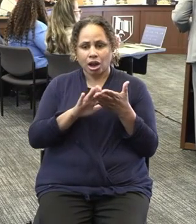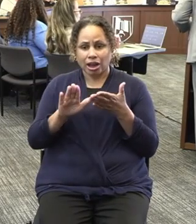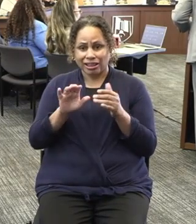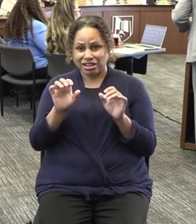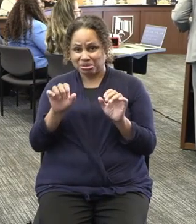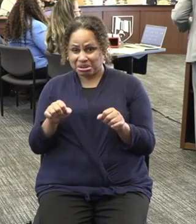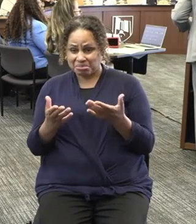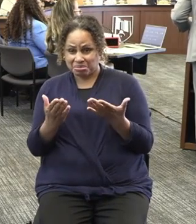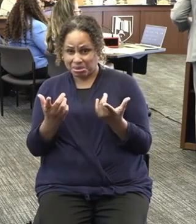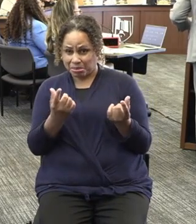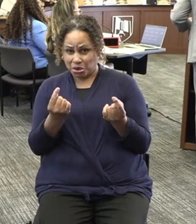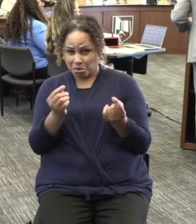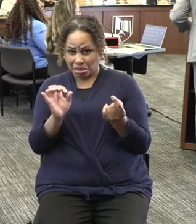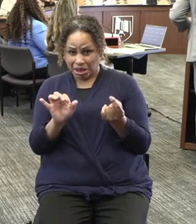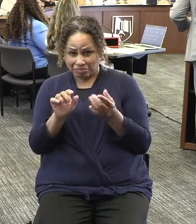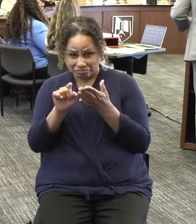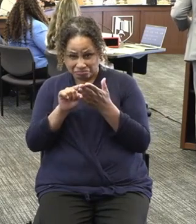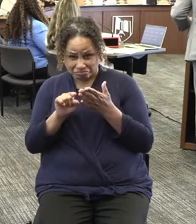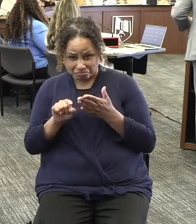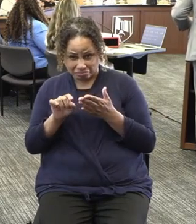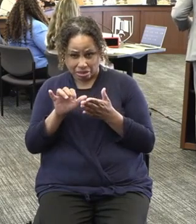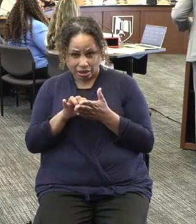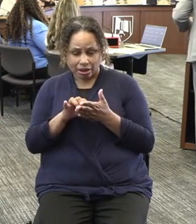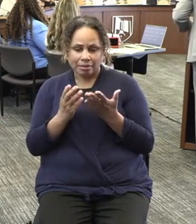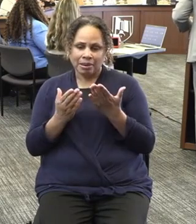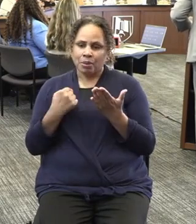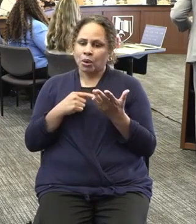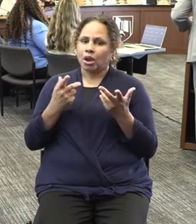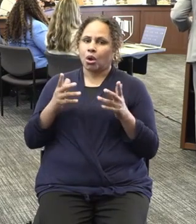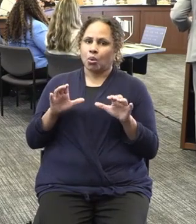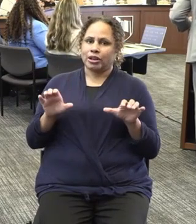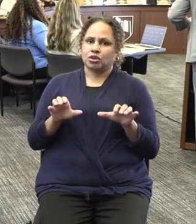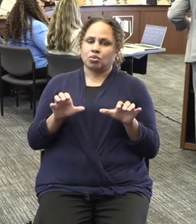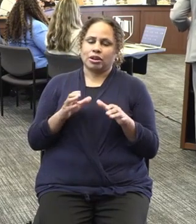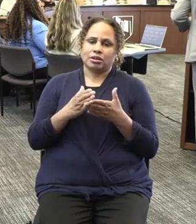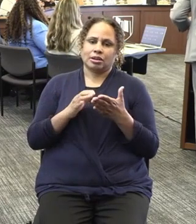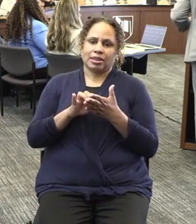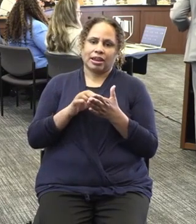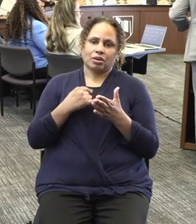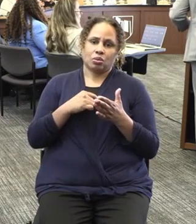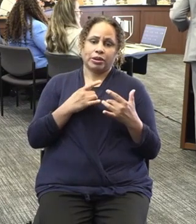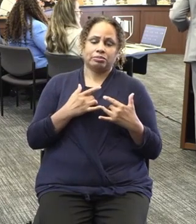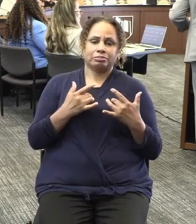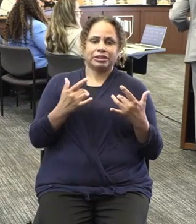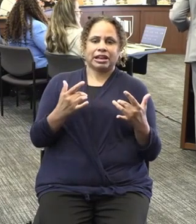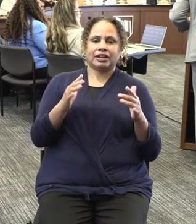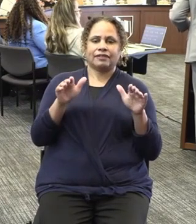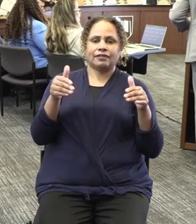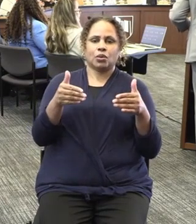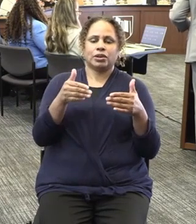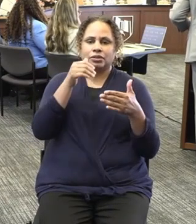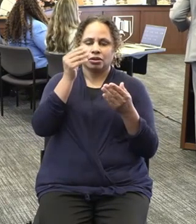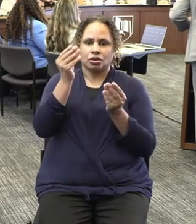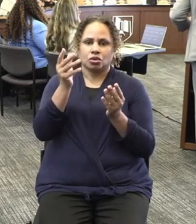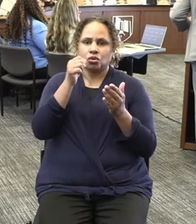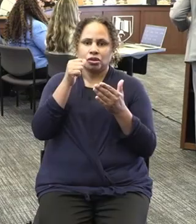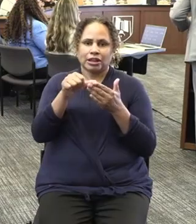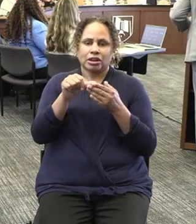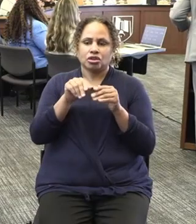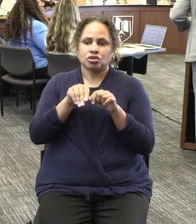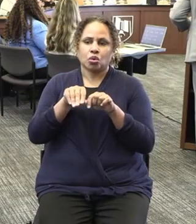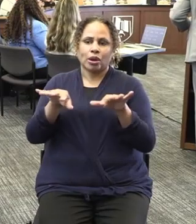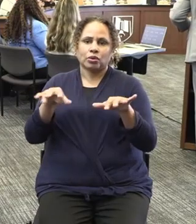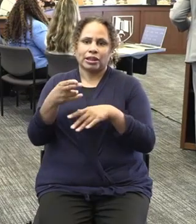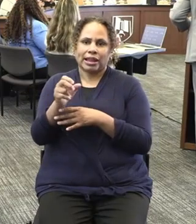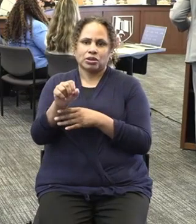that? We can sure look into that. We may already be doing some of that. We tend to focus, our newsletters go out to the high school